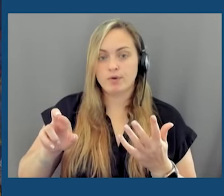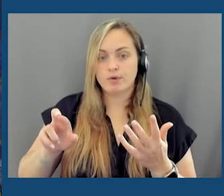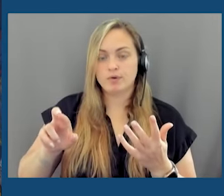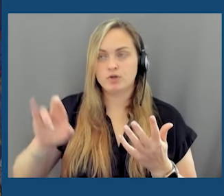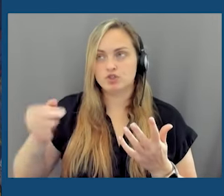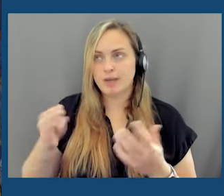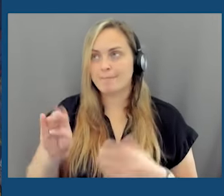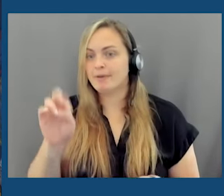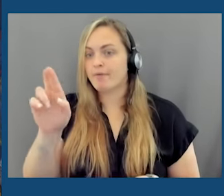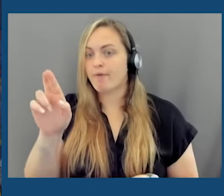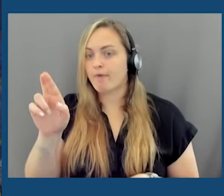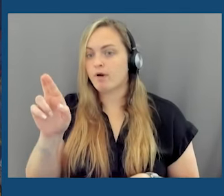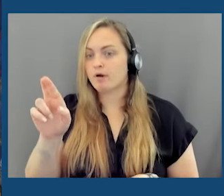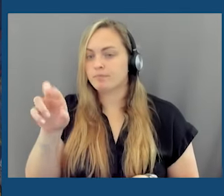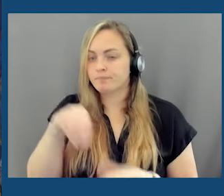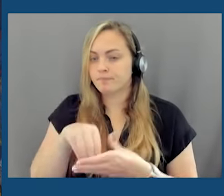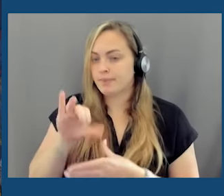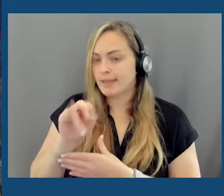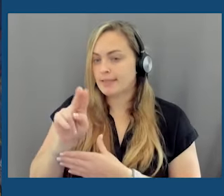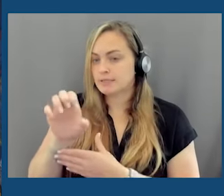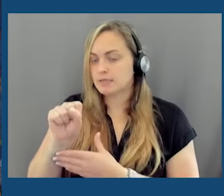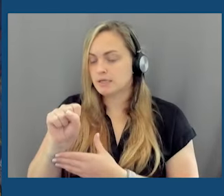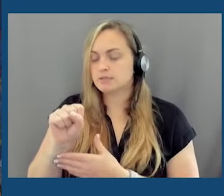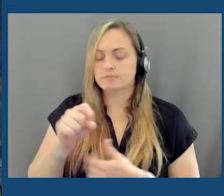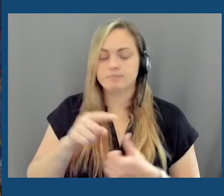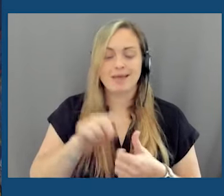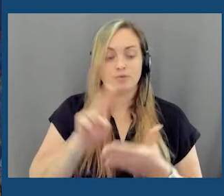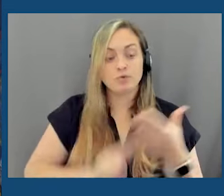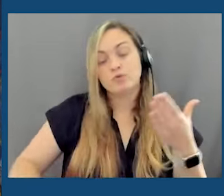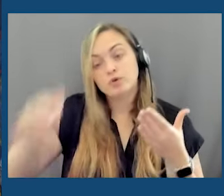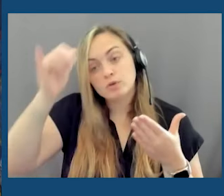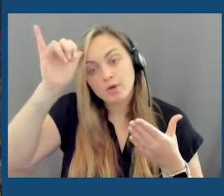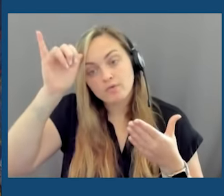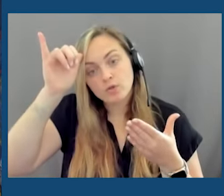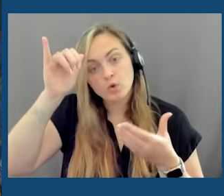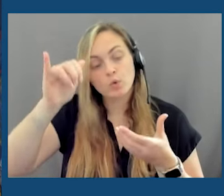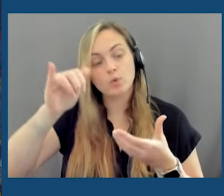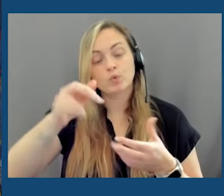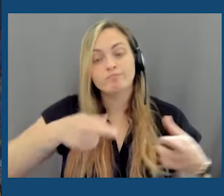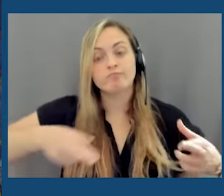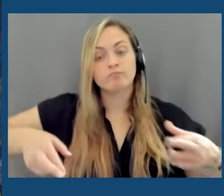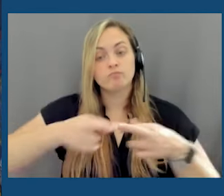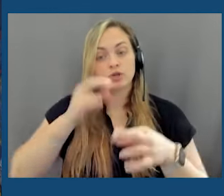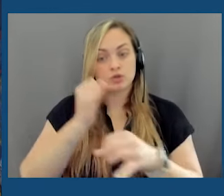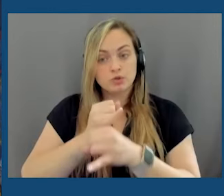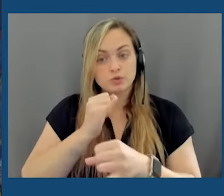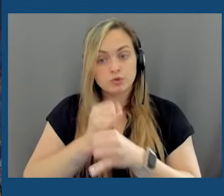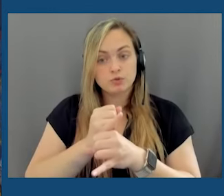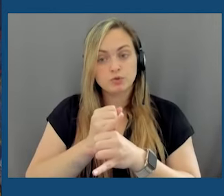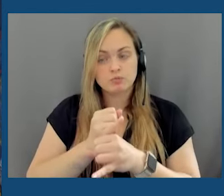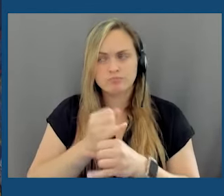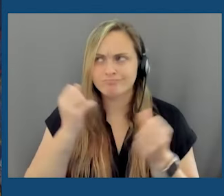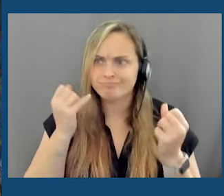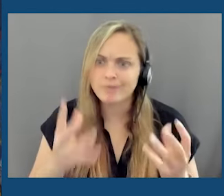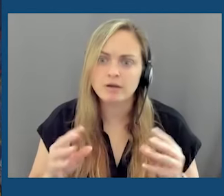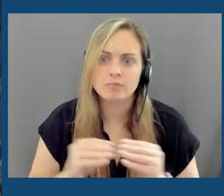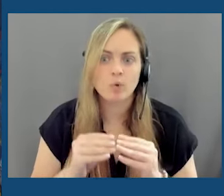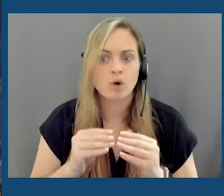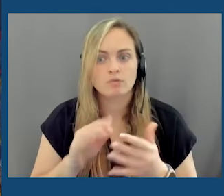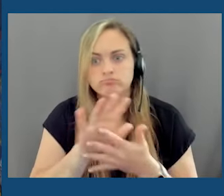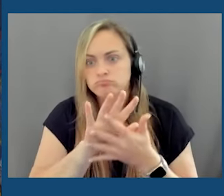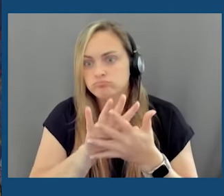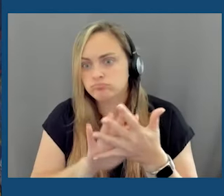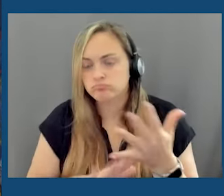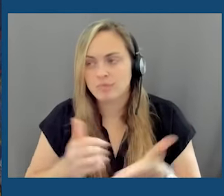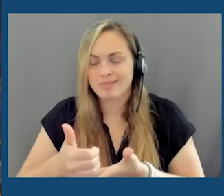JBR Insights, and the University of Buffalo Regional Institute. And there are so many more that have helped